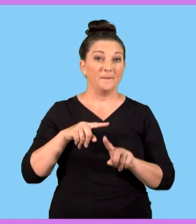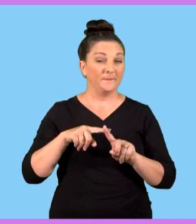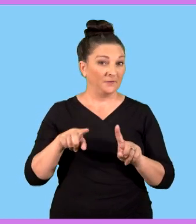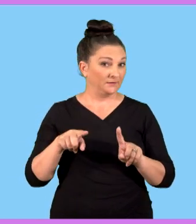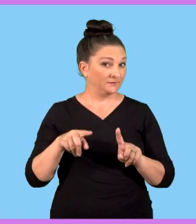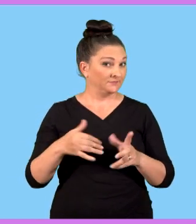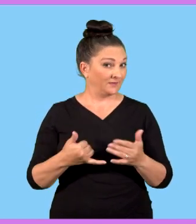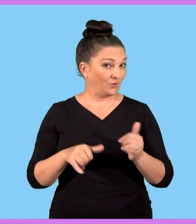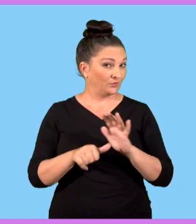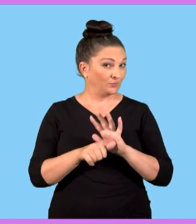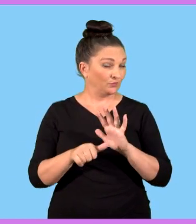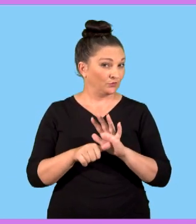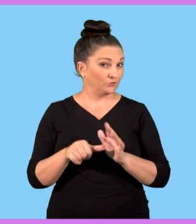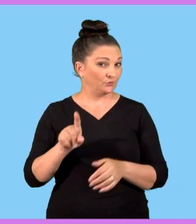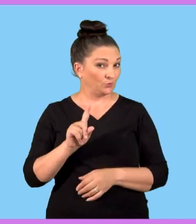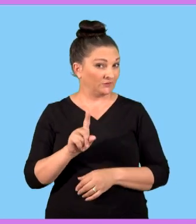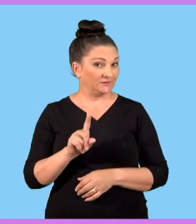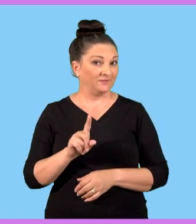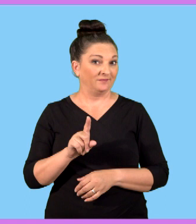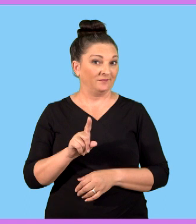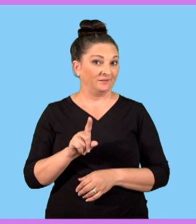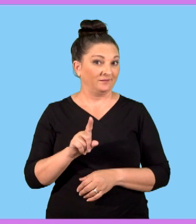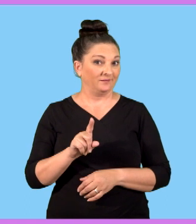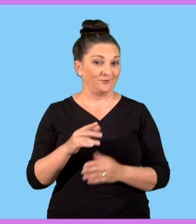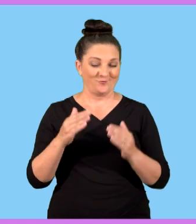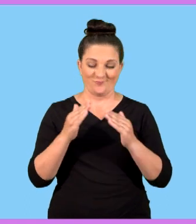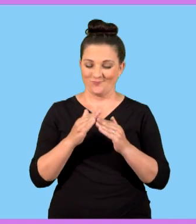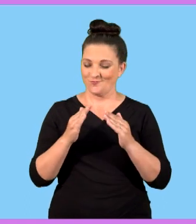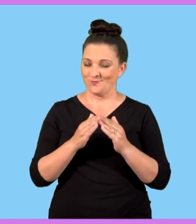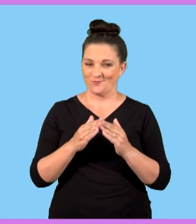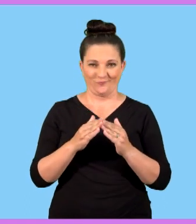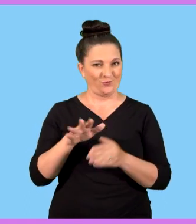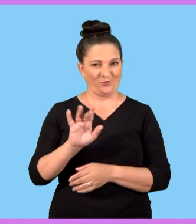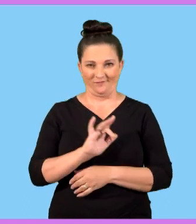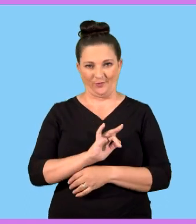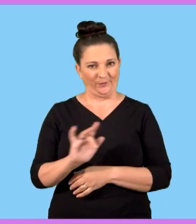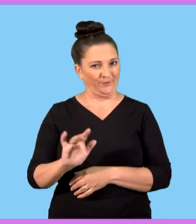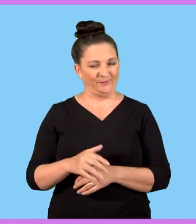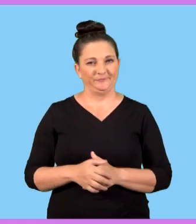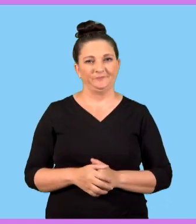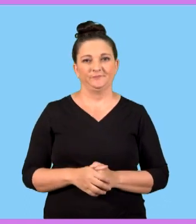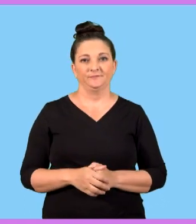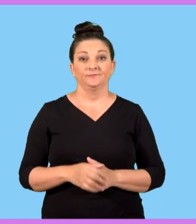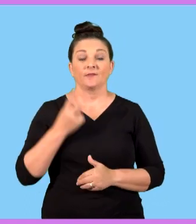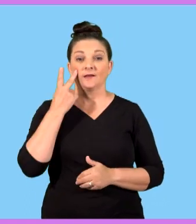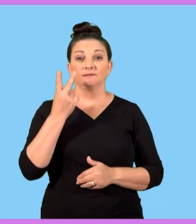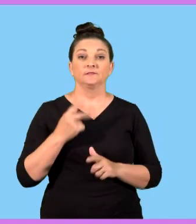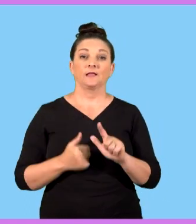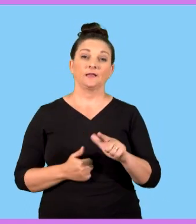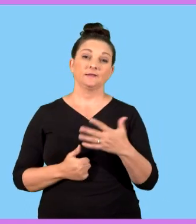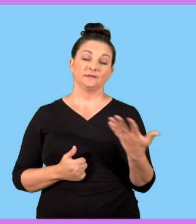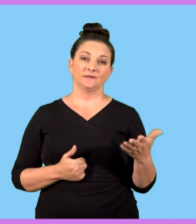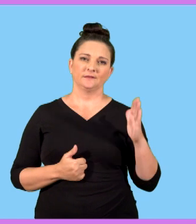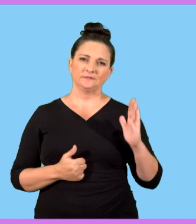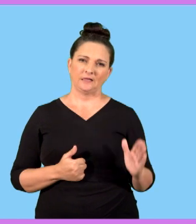And remember, key here is without a roof. And what we see here on our left-hand side